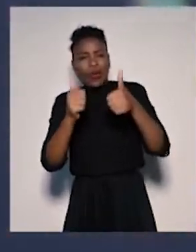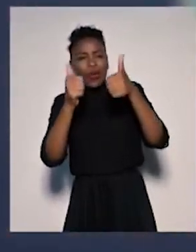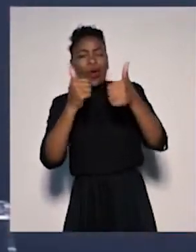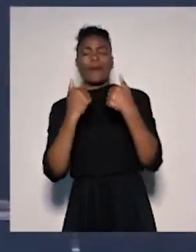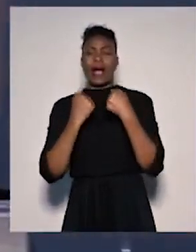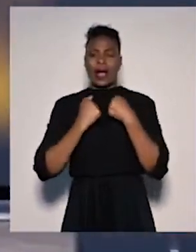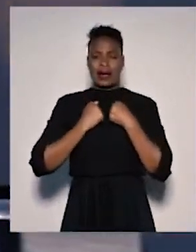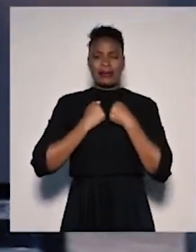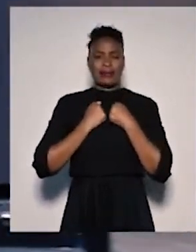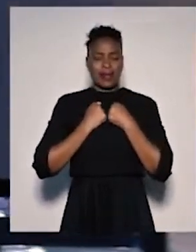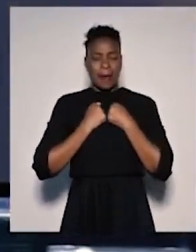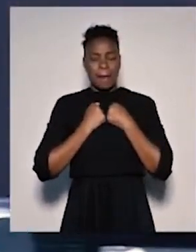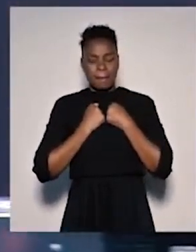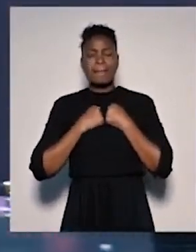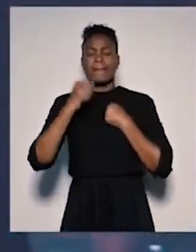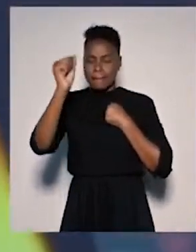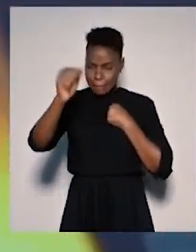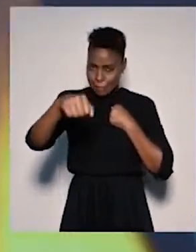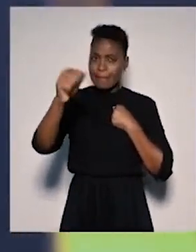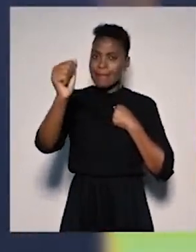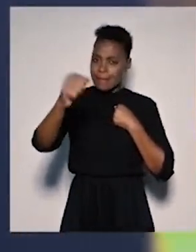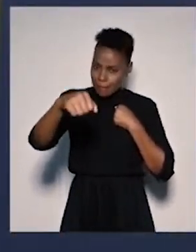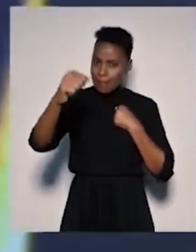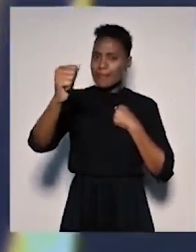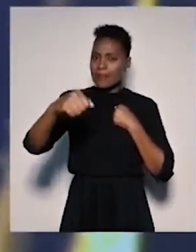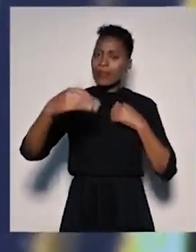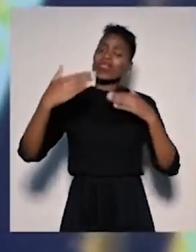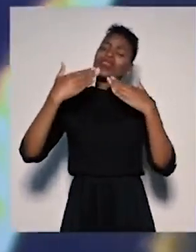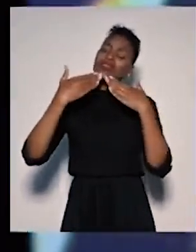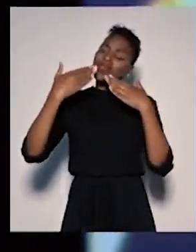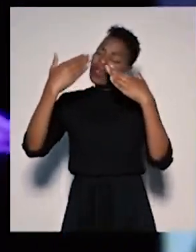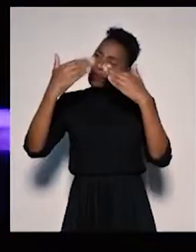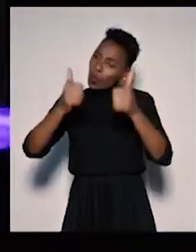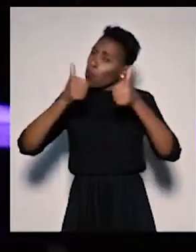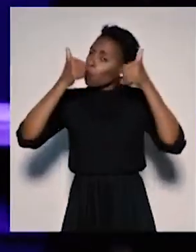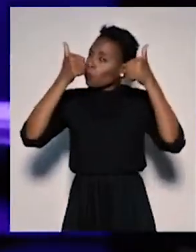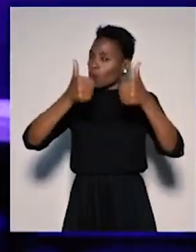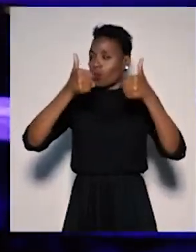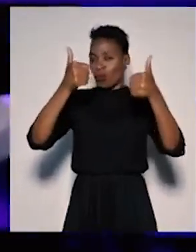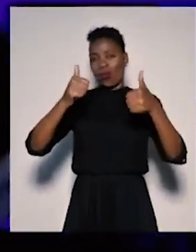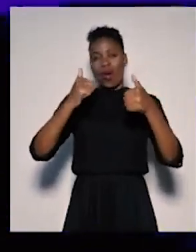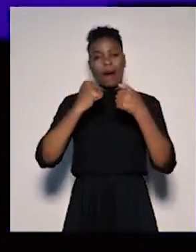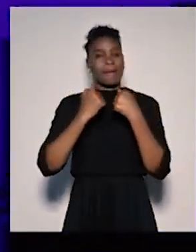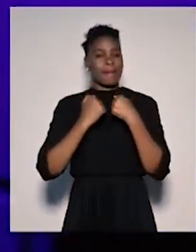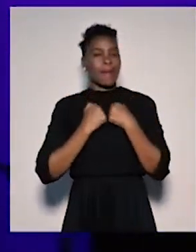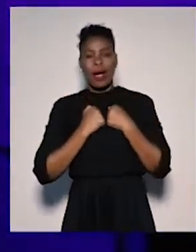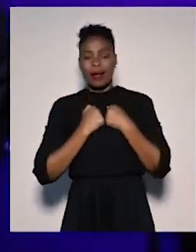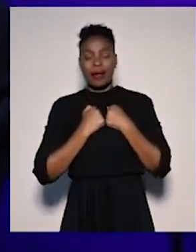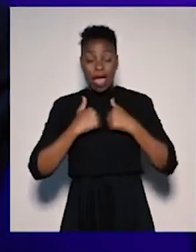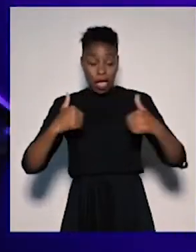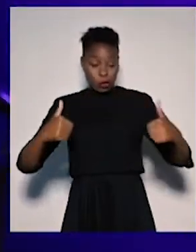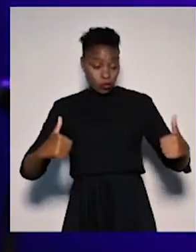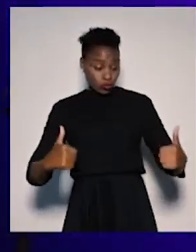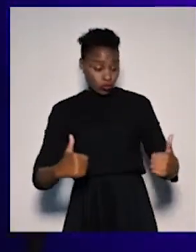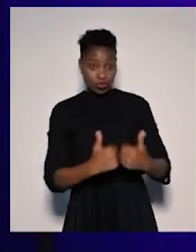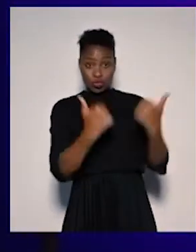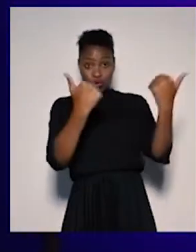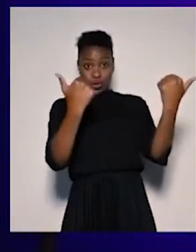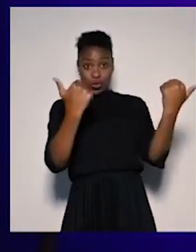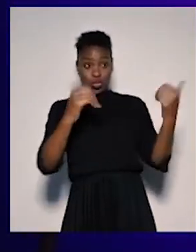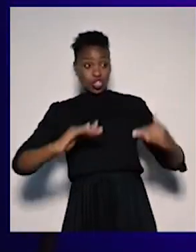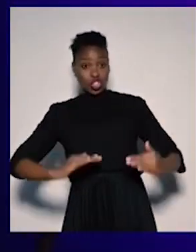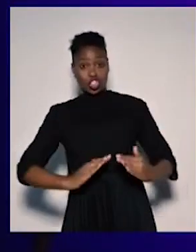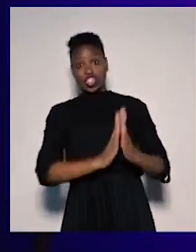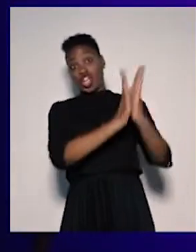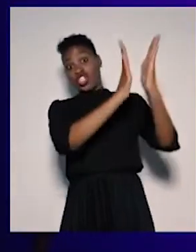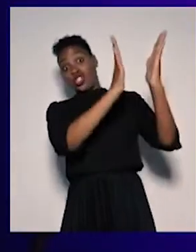parents. Yes. Thank God for good parents who challenge their children. Not